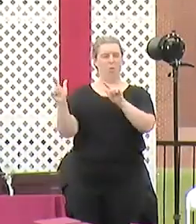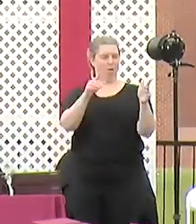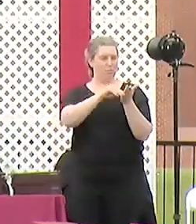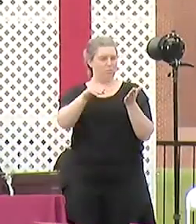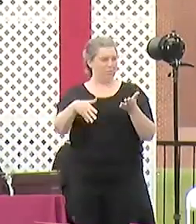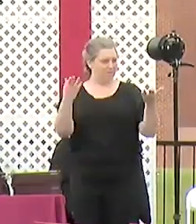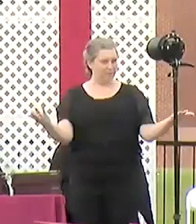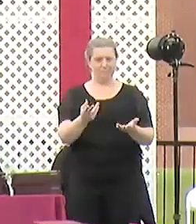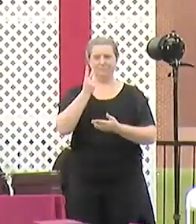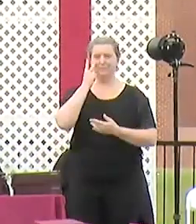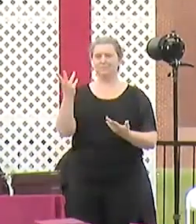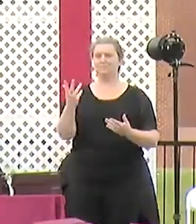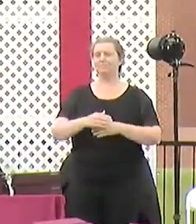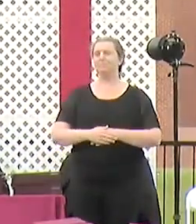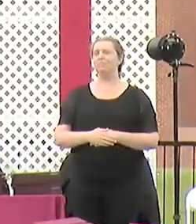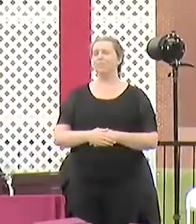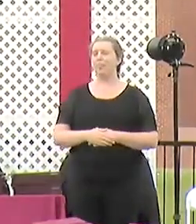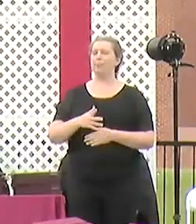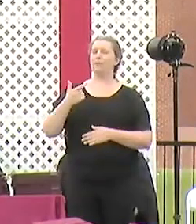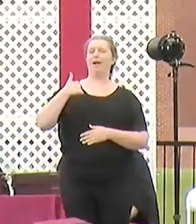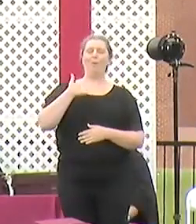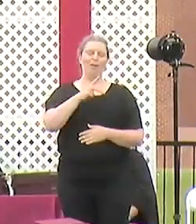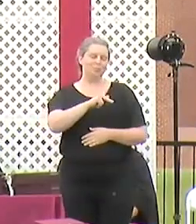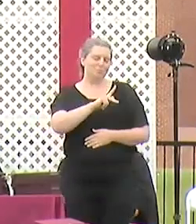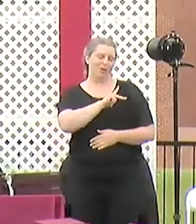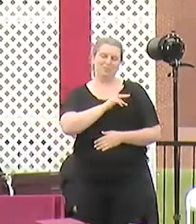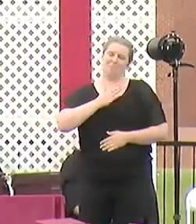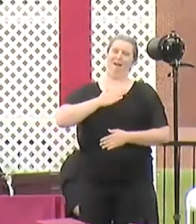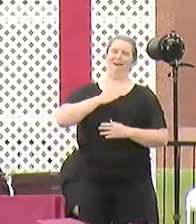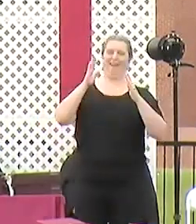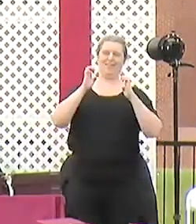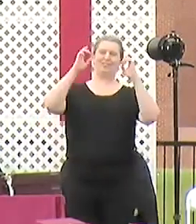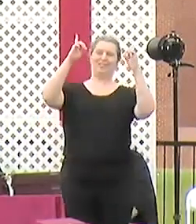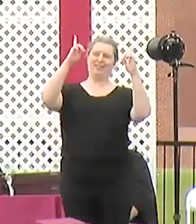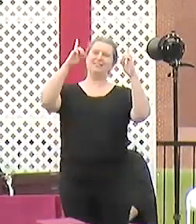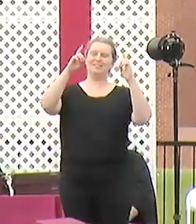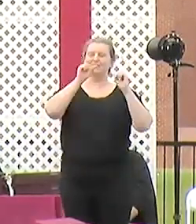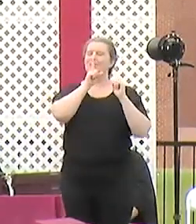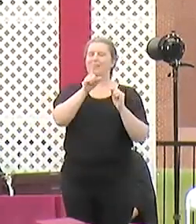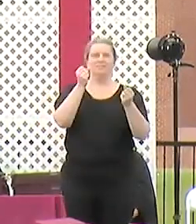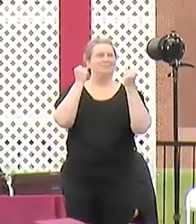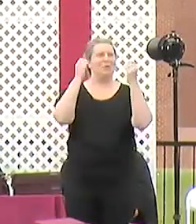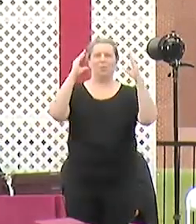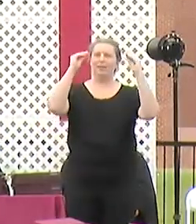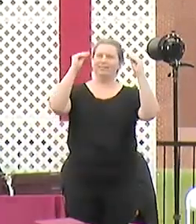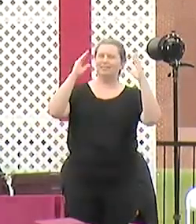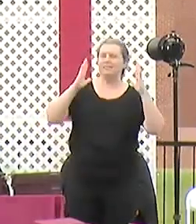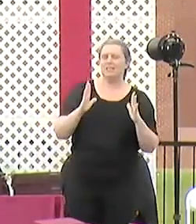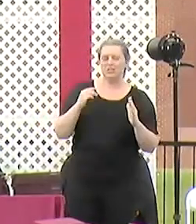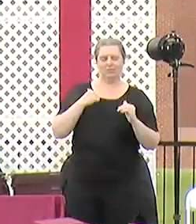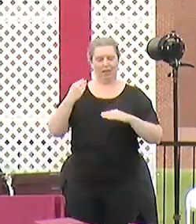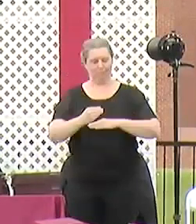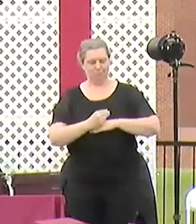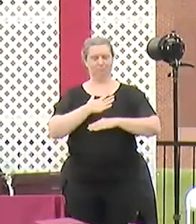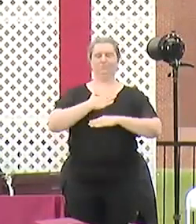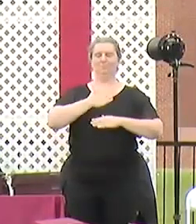today. I would love to make this speech personal to my own education because there have been so many teachers that have influenced my